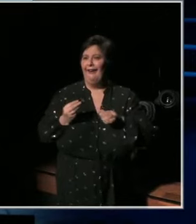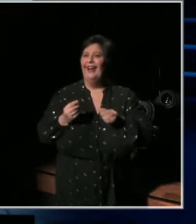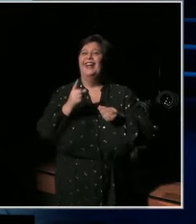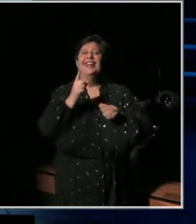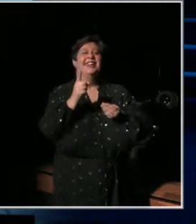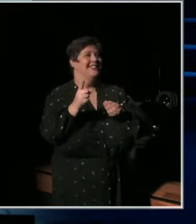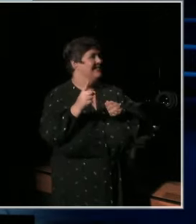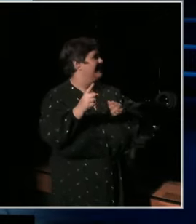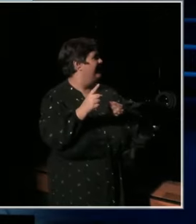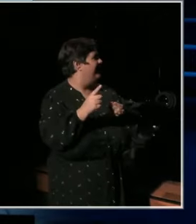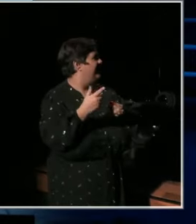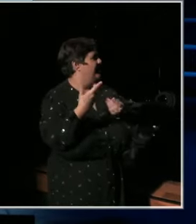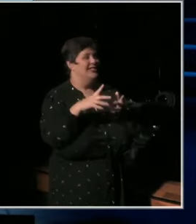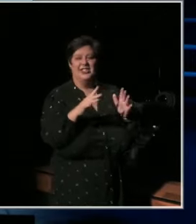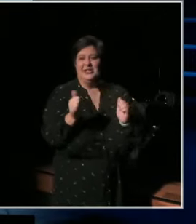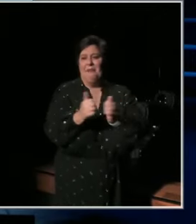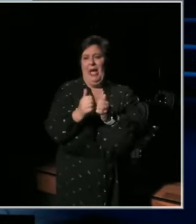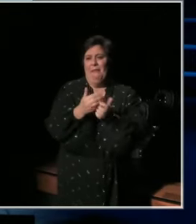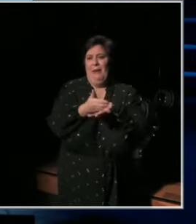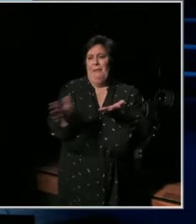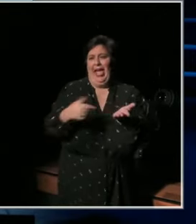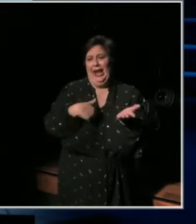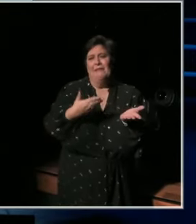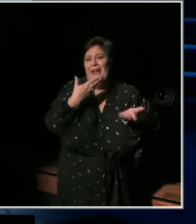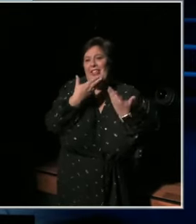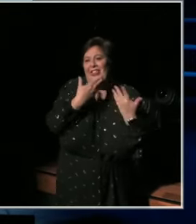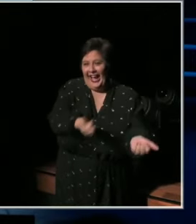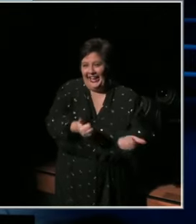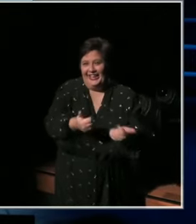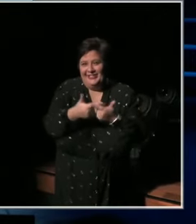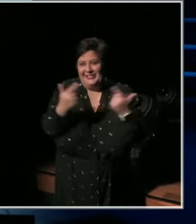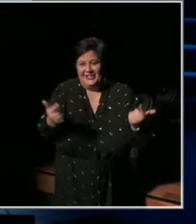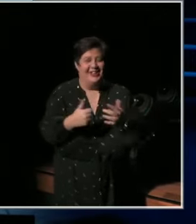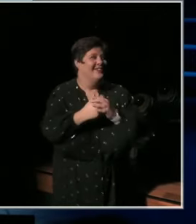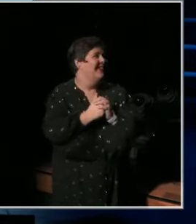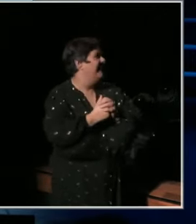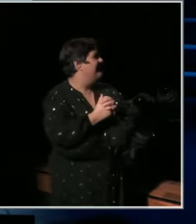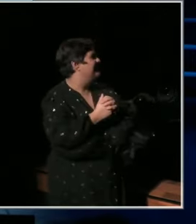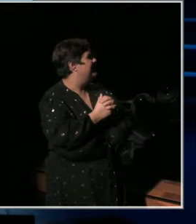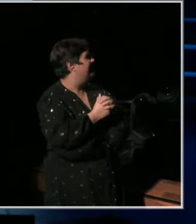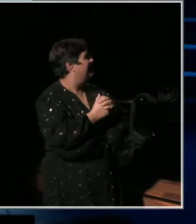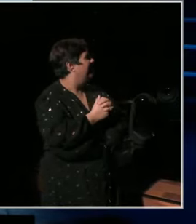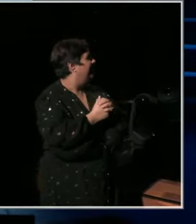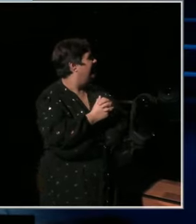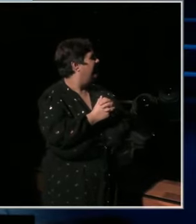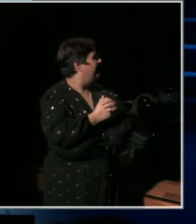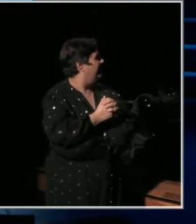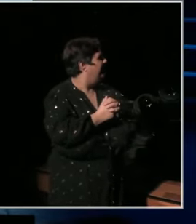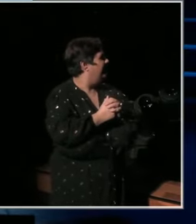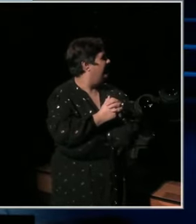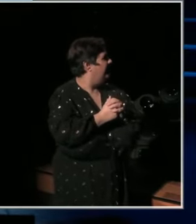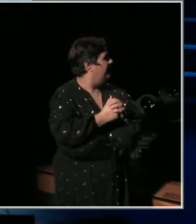them. No, this is just plain bit of paper. Thank you so much. Really didn't see that coming, and